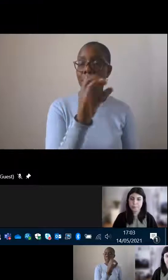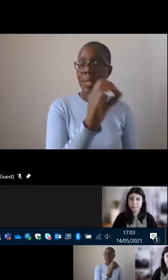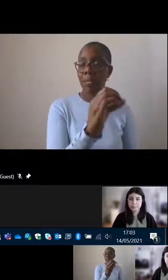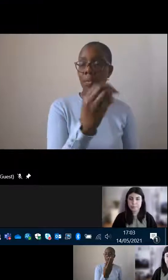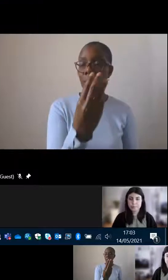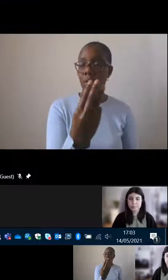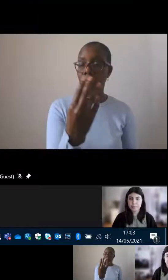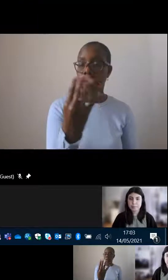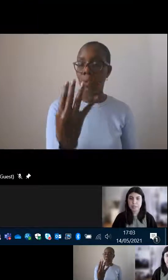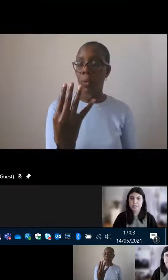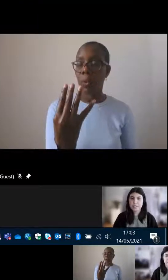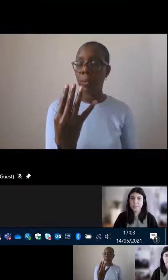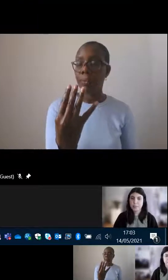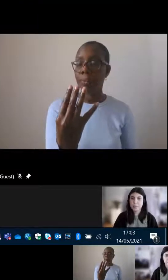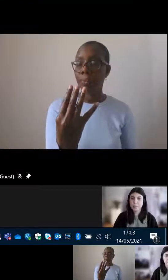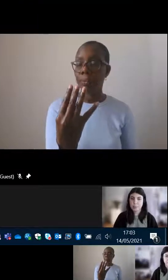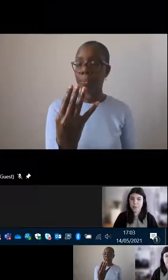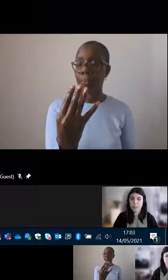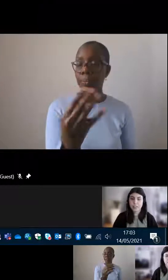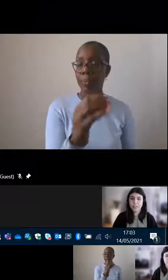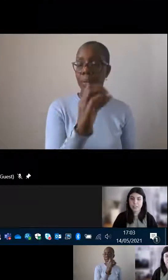034